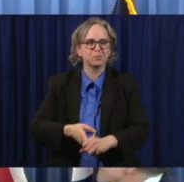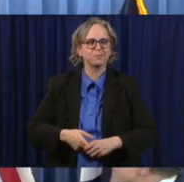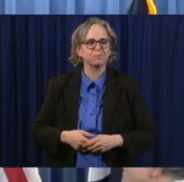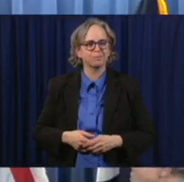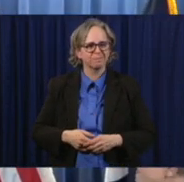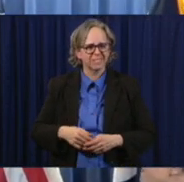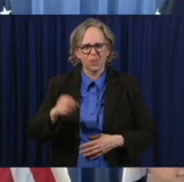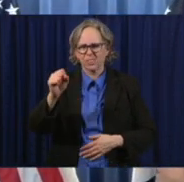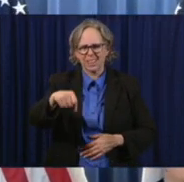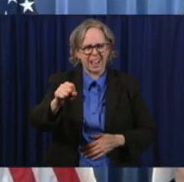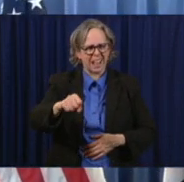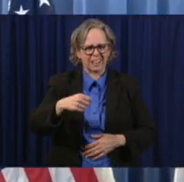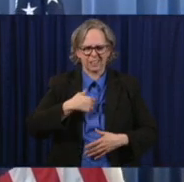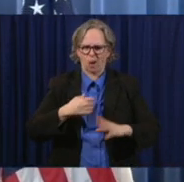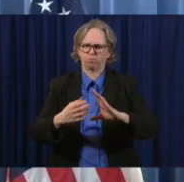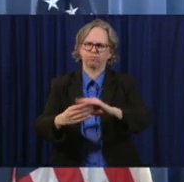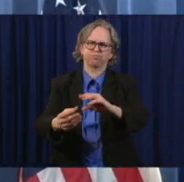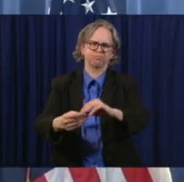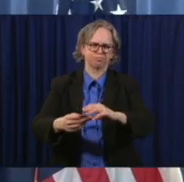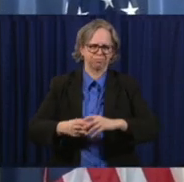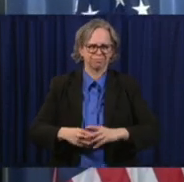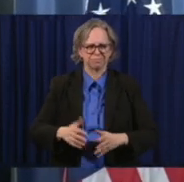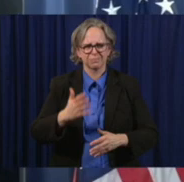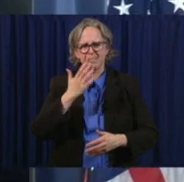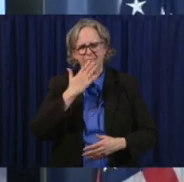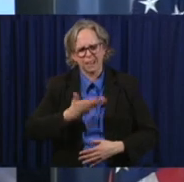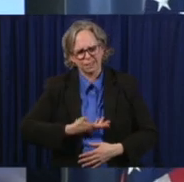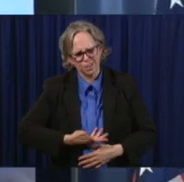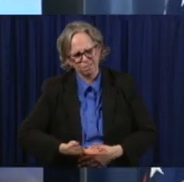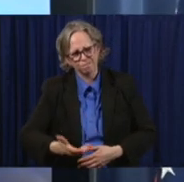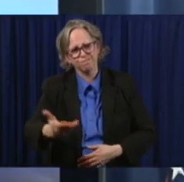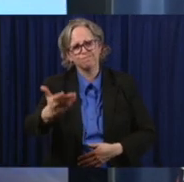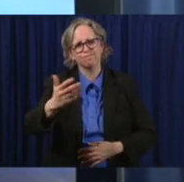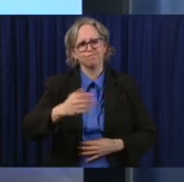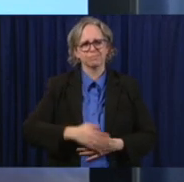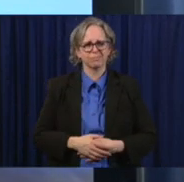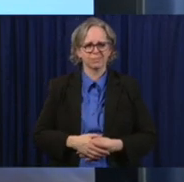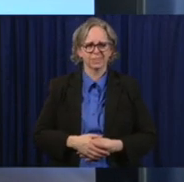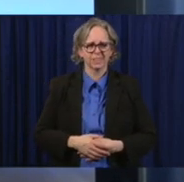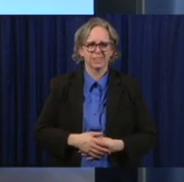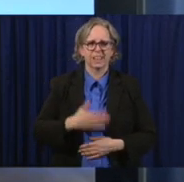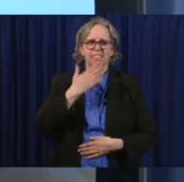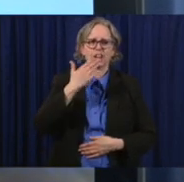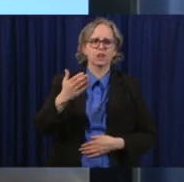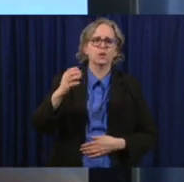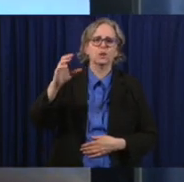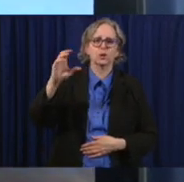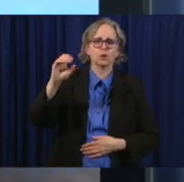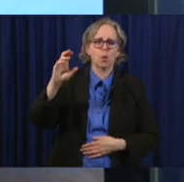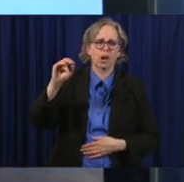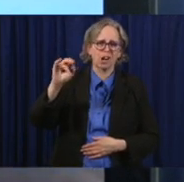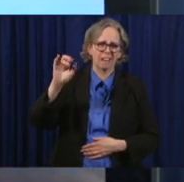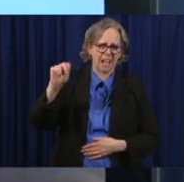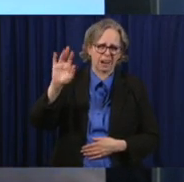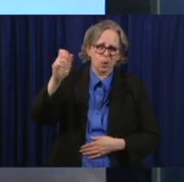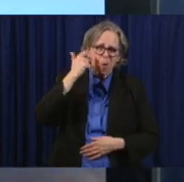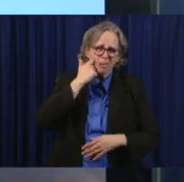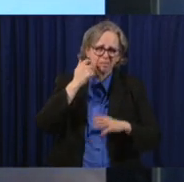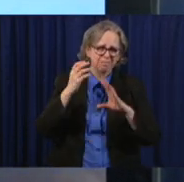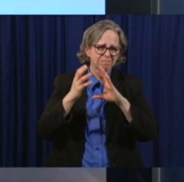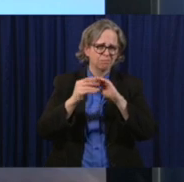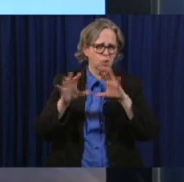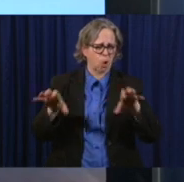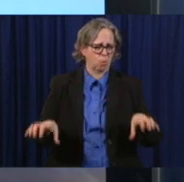Absolutely, Governor. Thank you for having me, and thank you, Director Corcoran, for the great work that you're doing, and thanks to